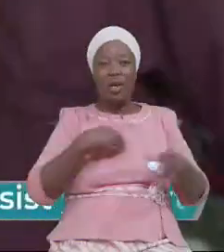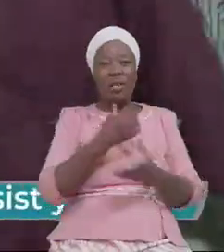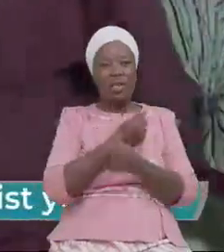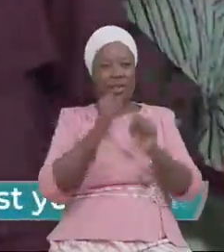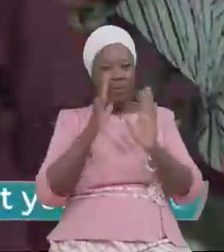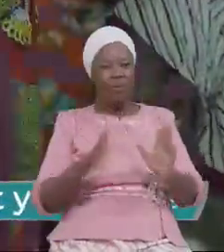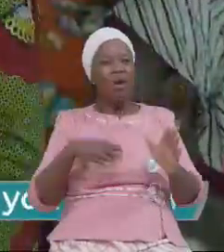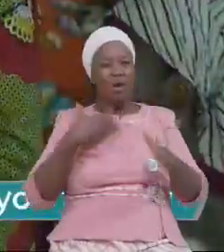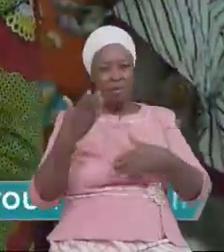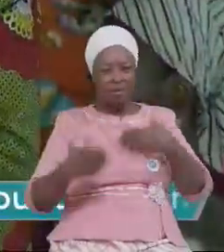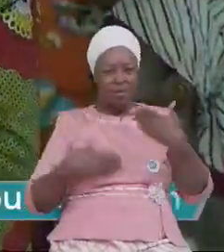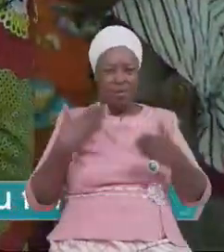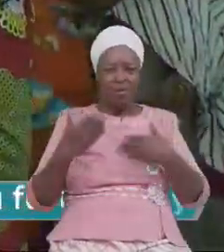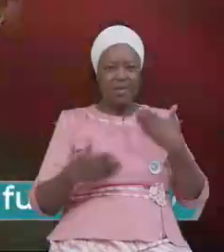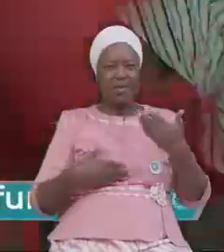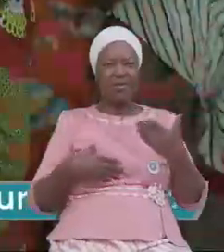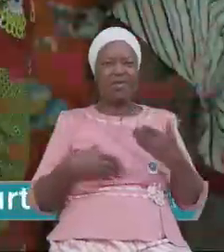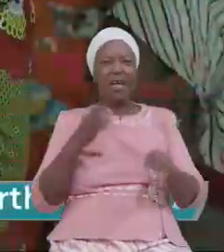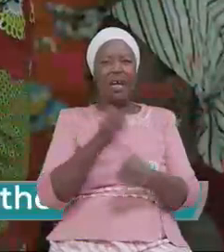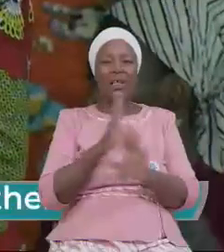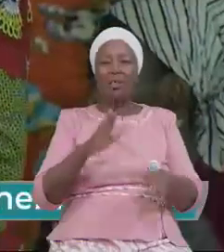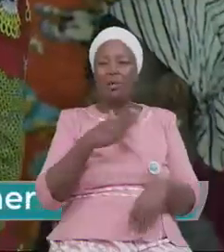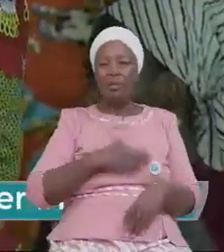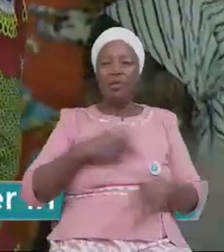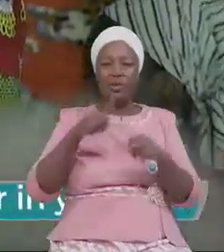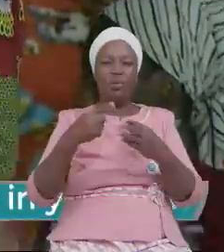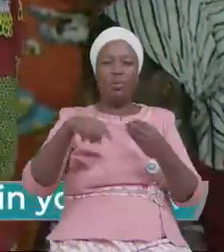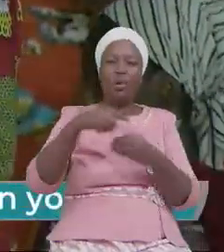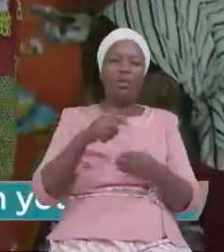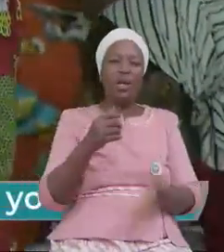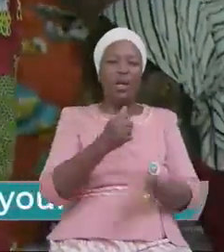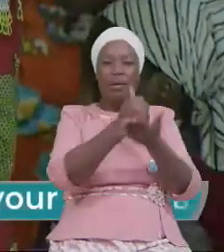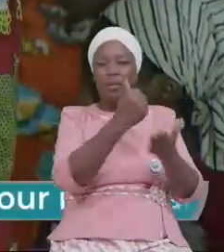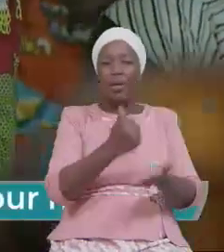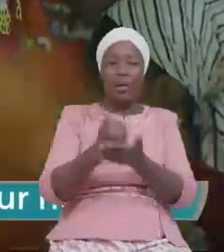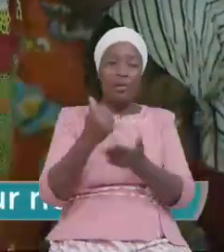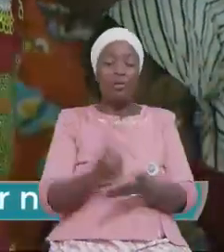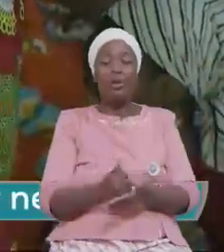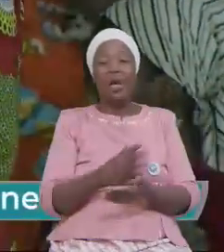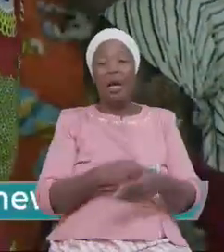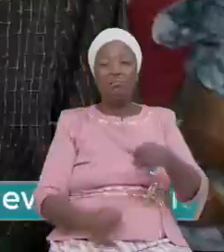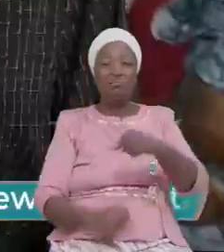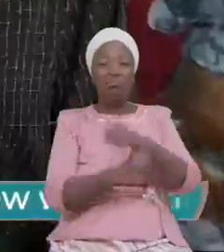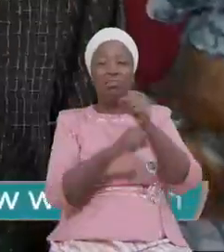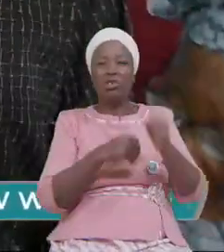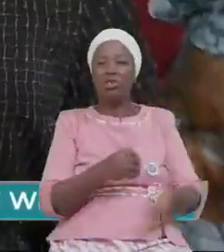Rejoice. Counselors, please go round and assist the people.